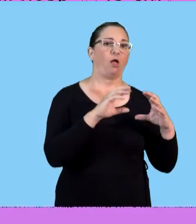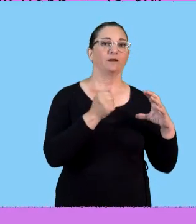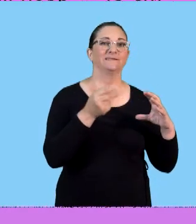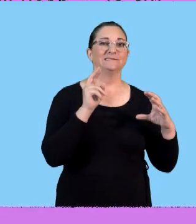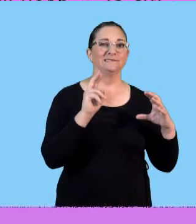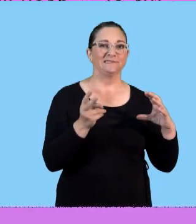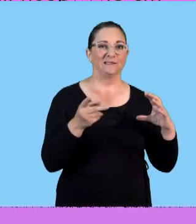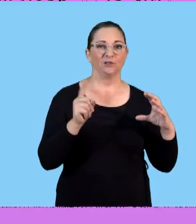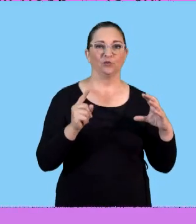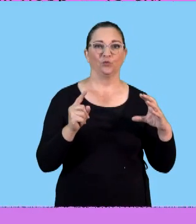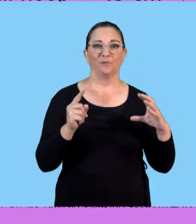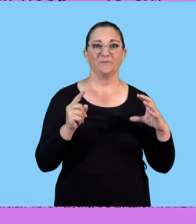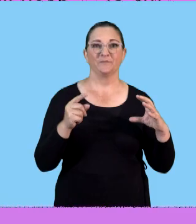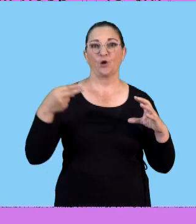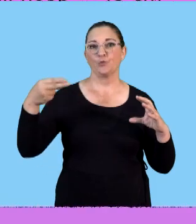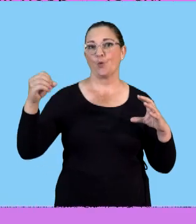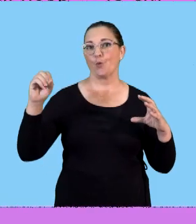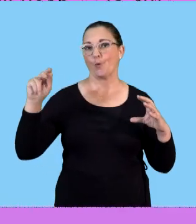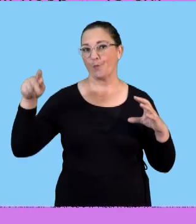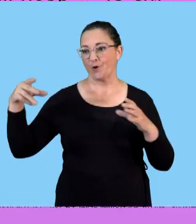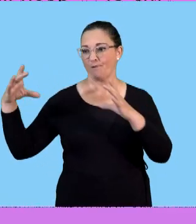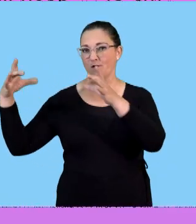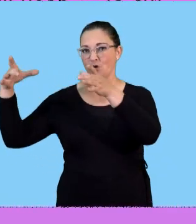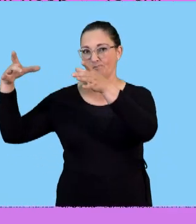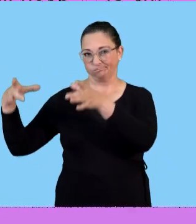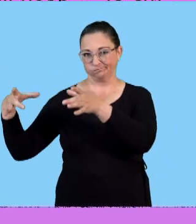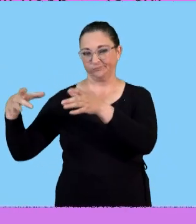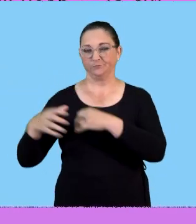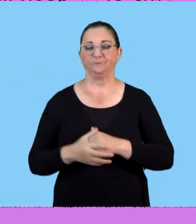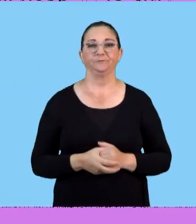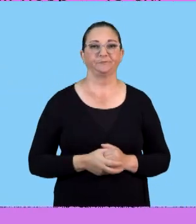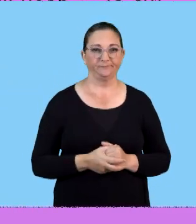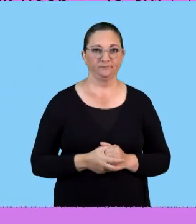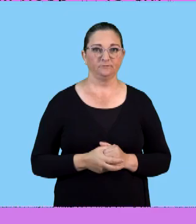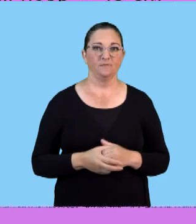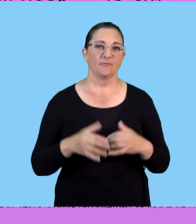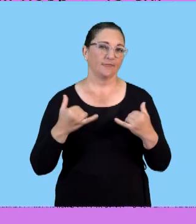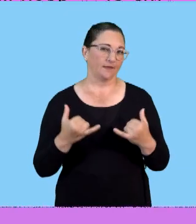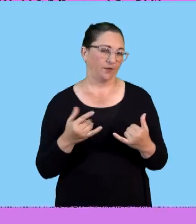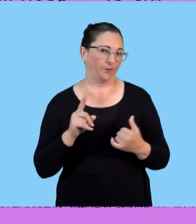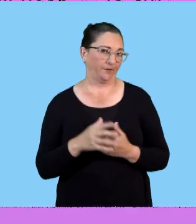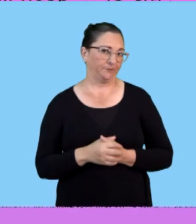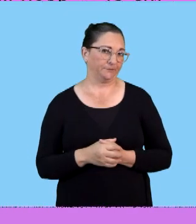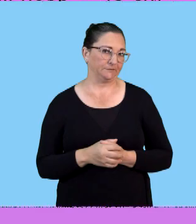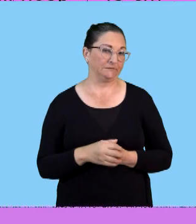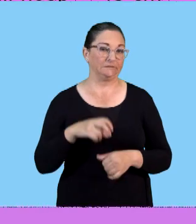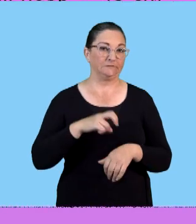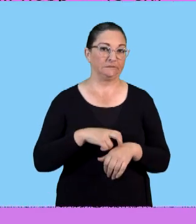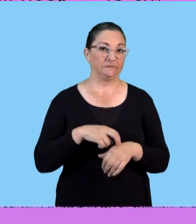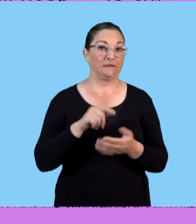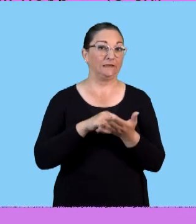right, the basketball. And the second circular object that we are working with is the basketball hoop, right? So